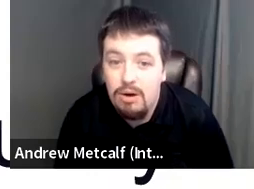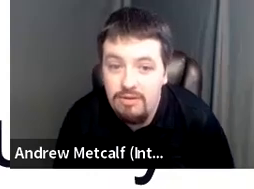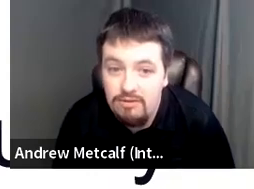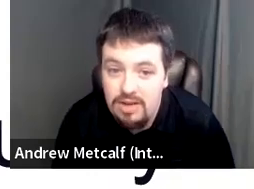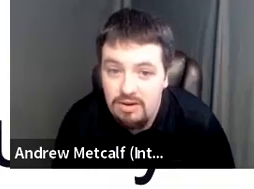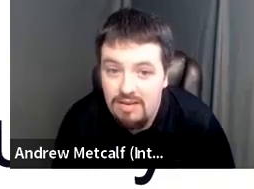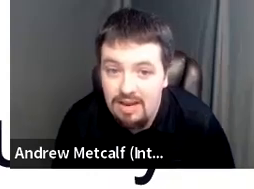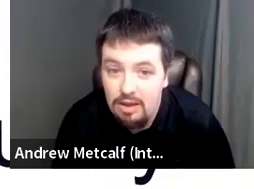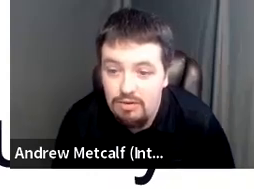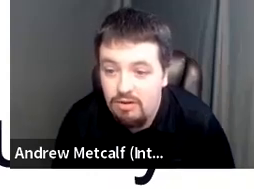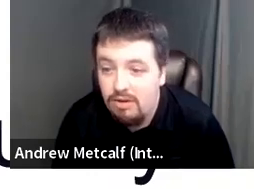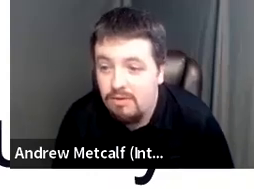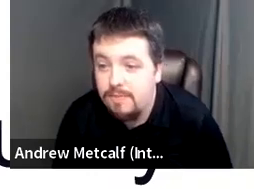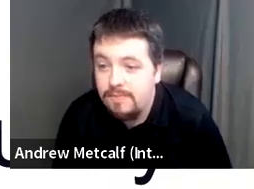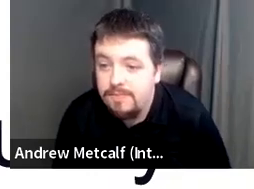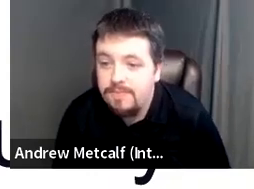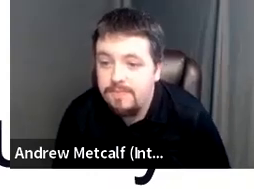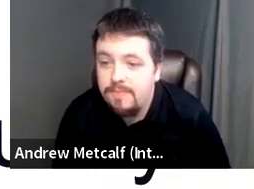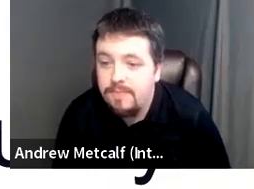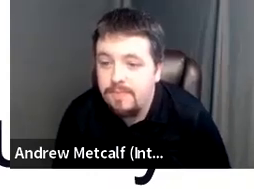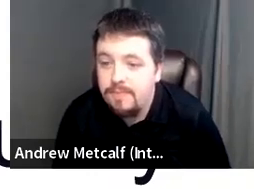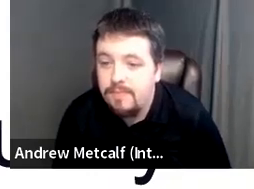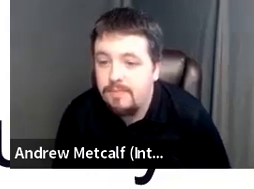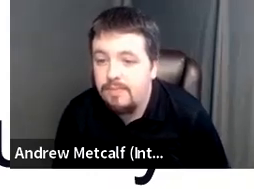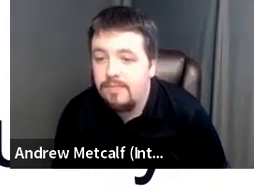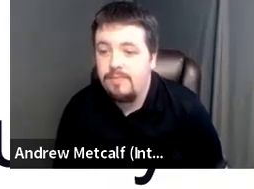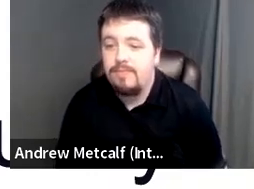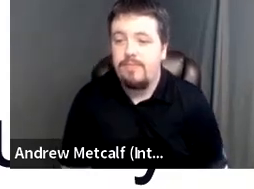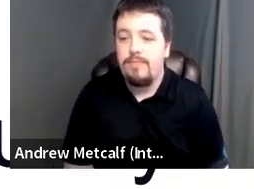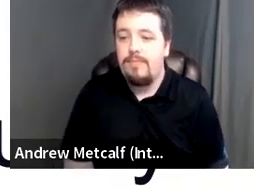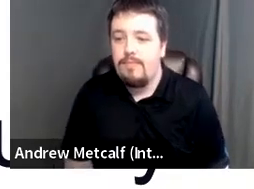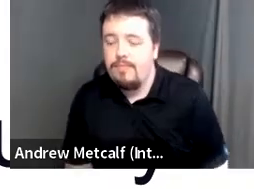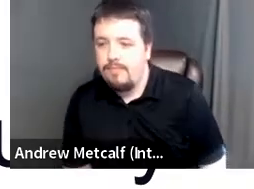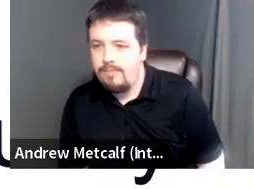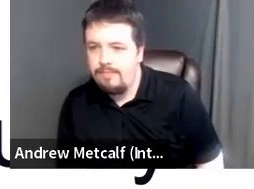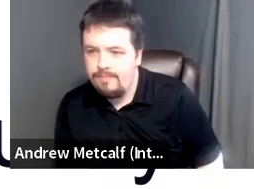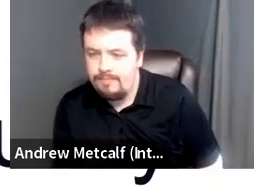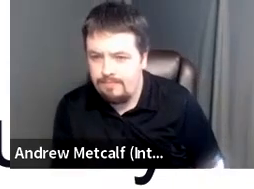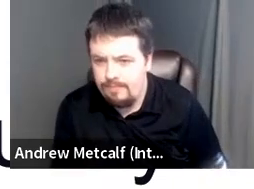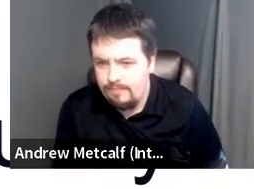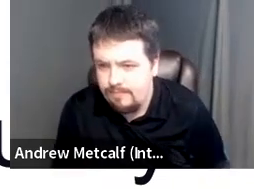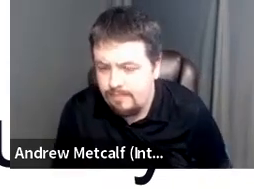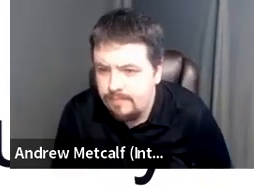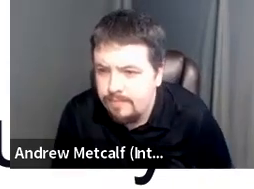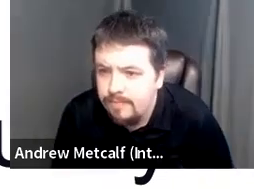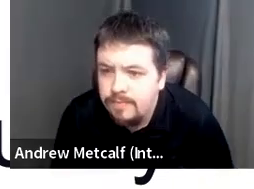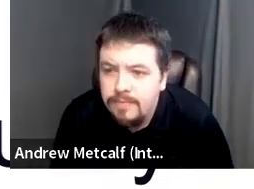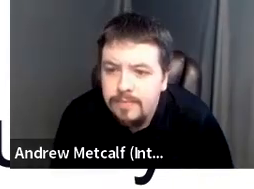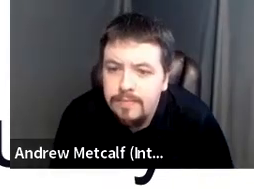into Martha's Vineyard Sign Language also.